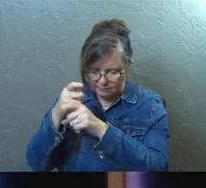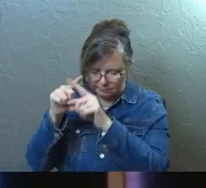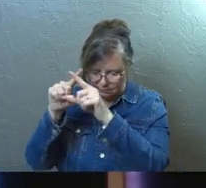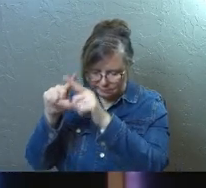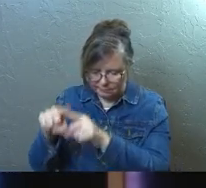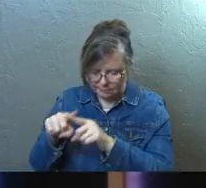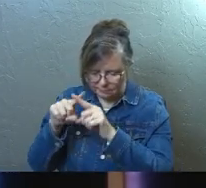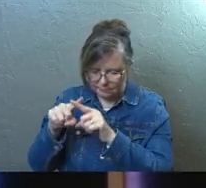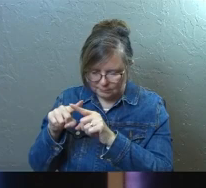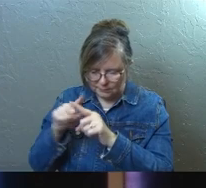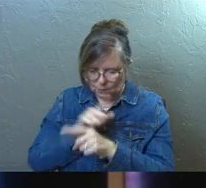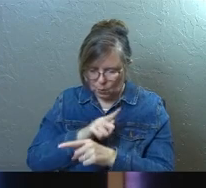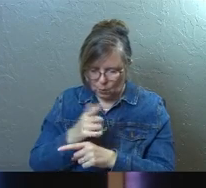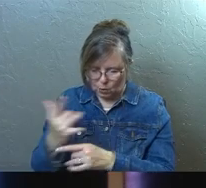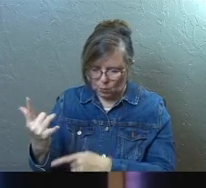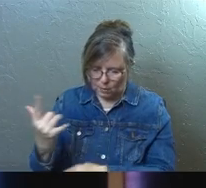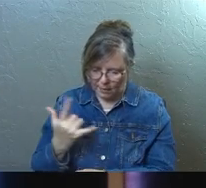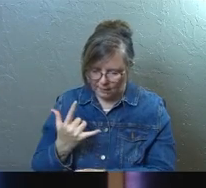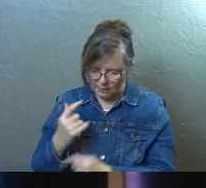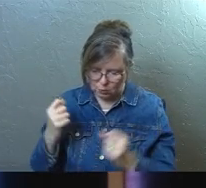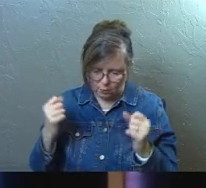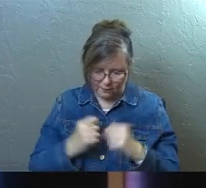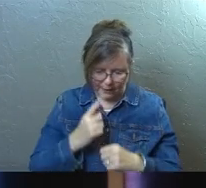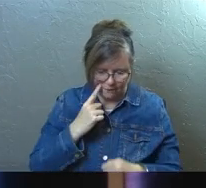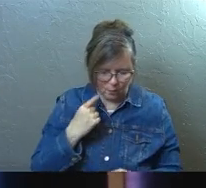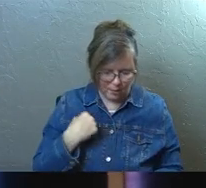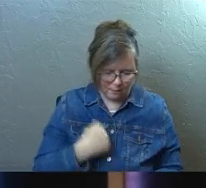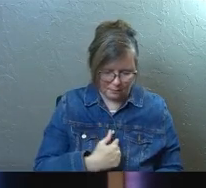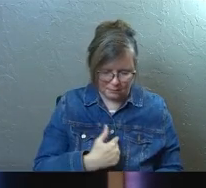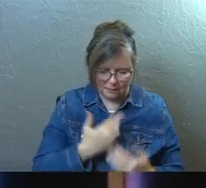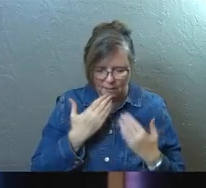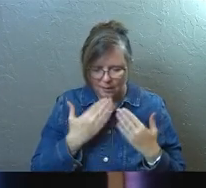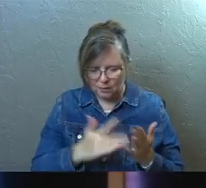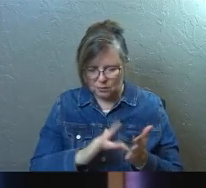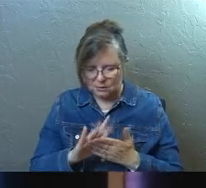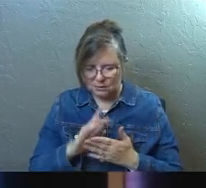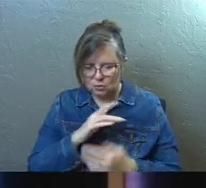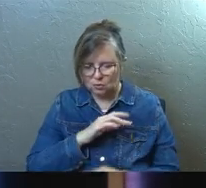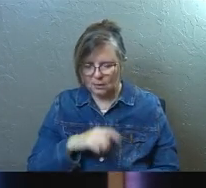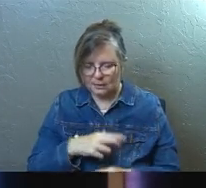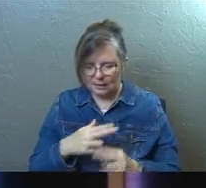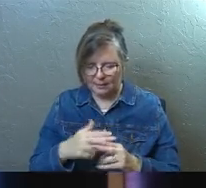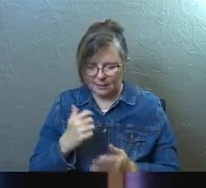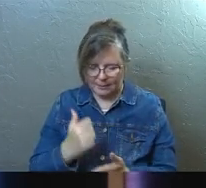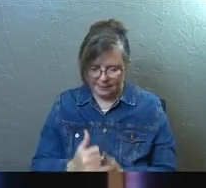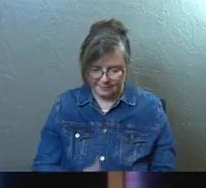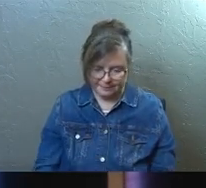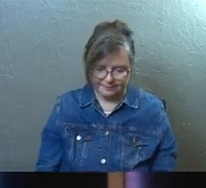Lord, you love us, you fight for us. Thank you, Jesus. In Christ's name.